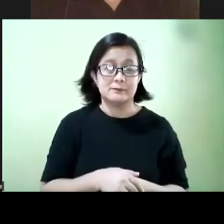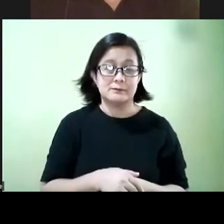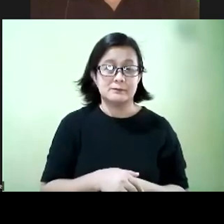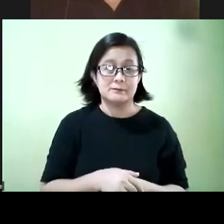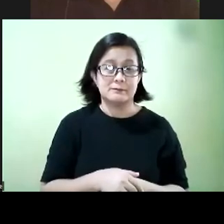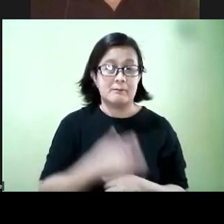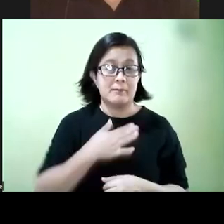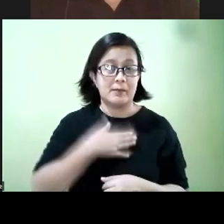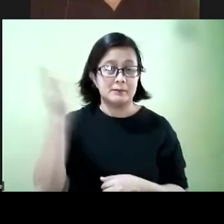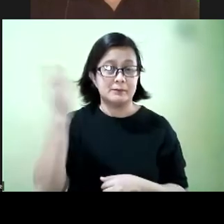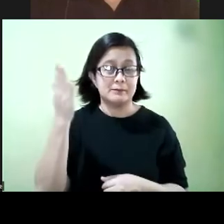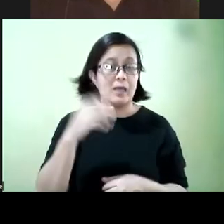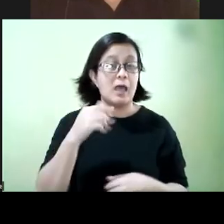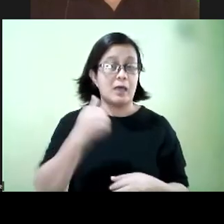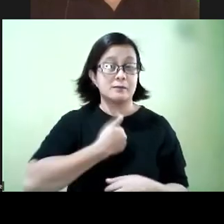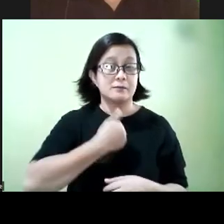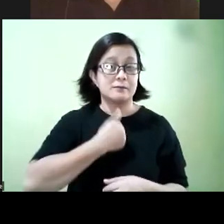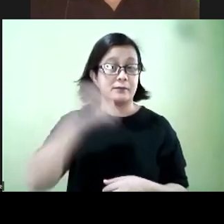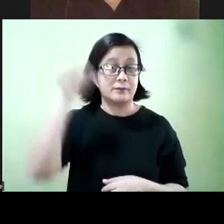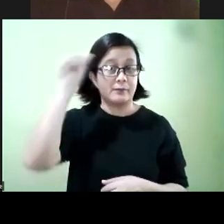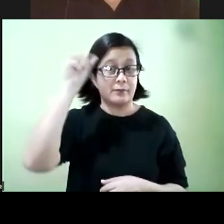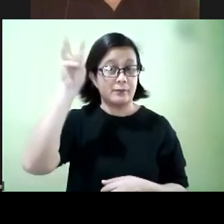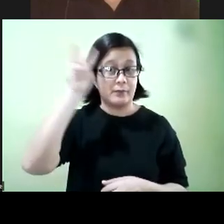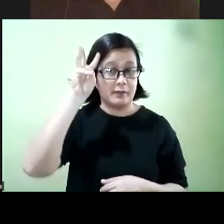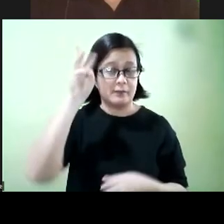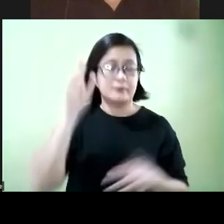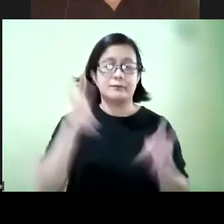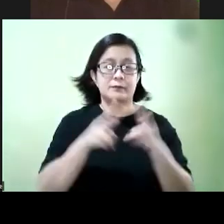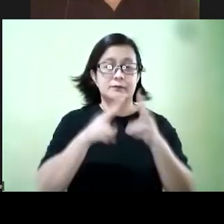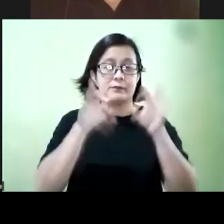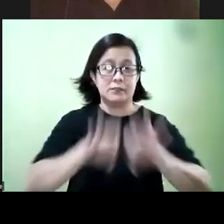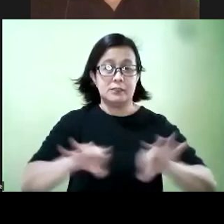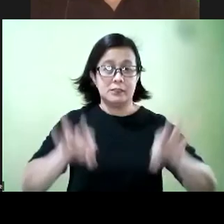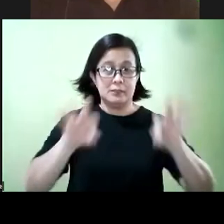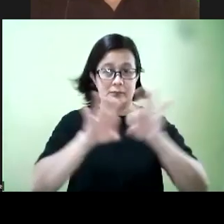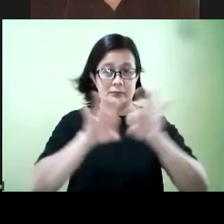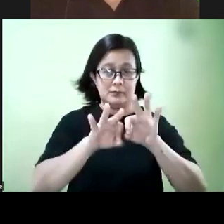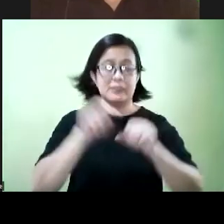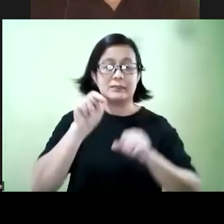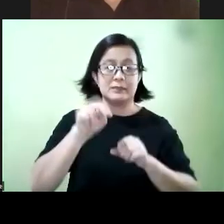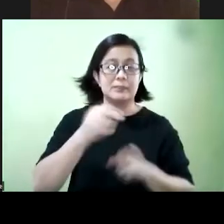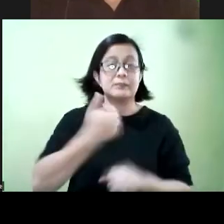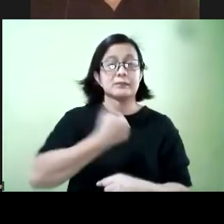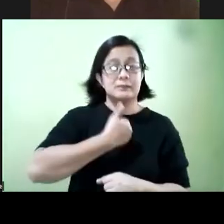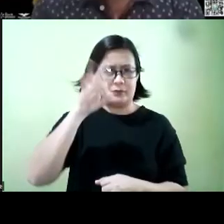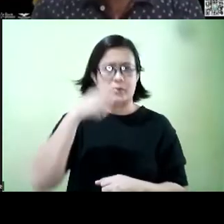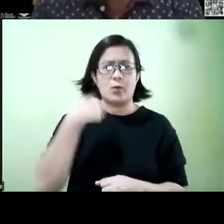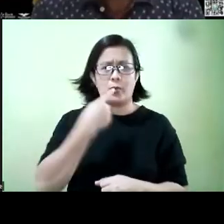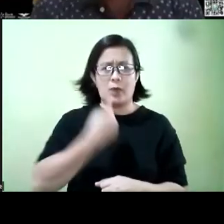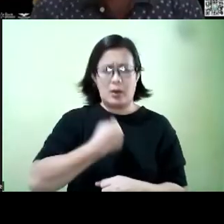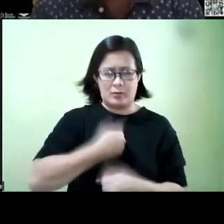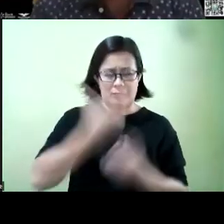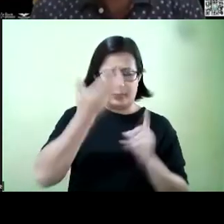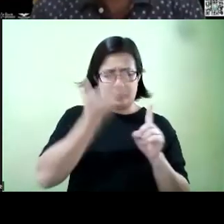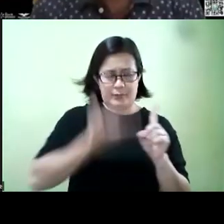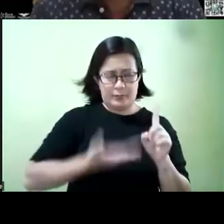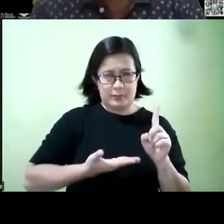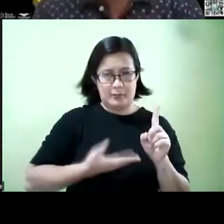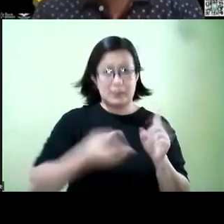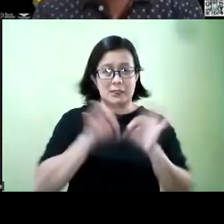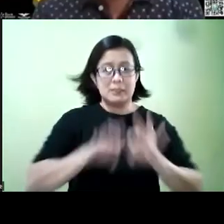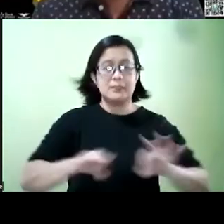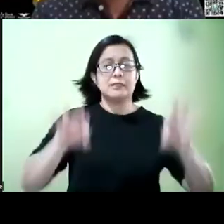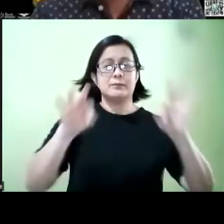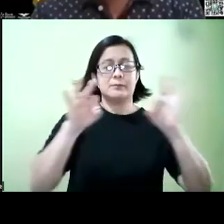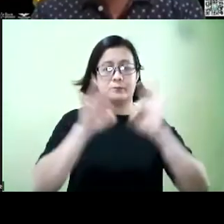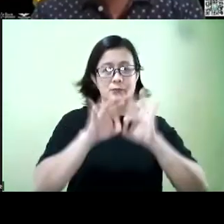honing self-awareness is very important because you have to know yourself first. Self-discovery muna. But that's really important, knowing